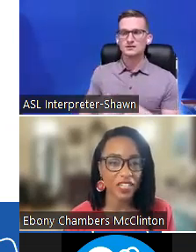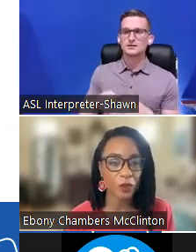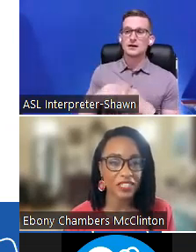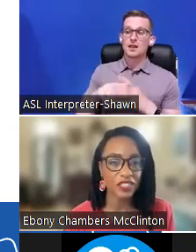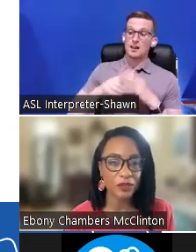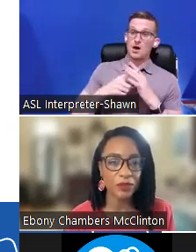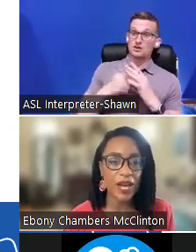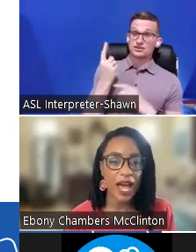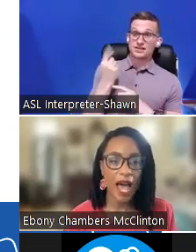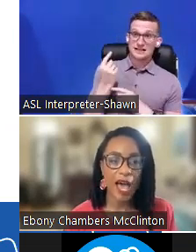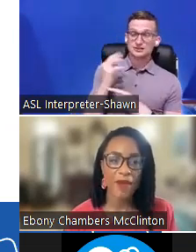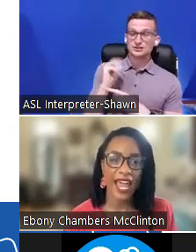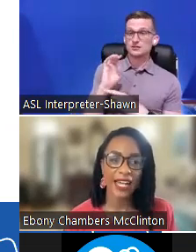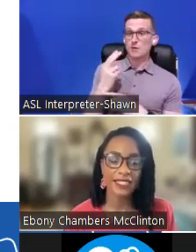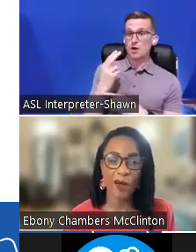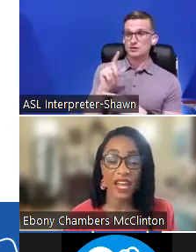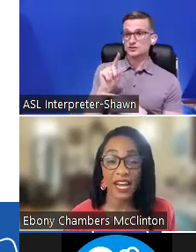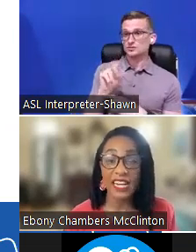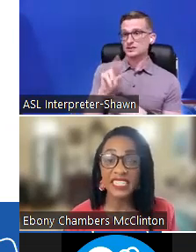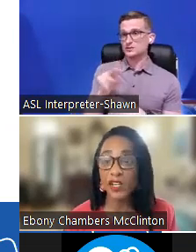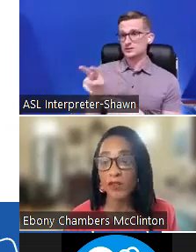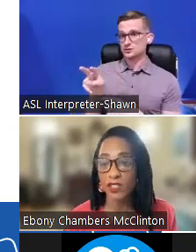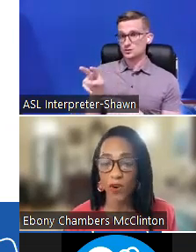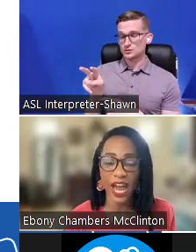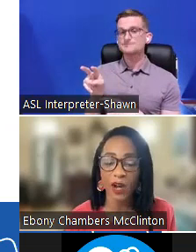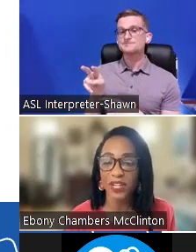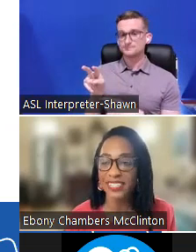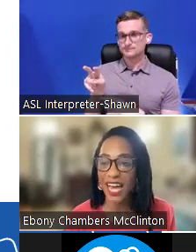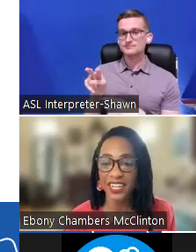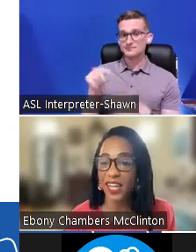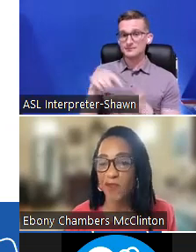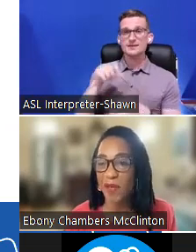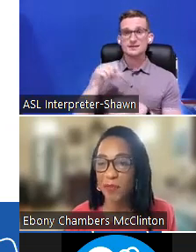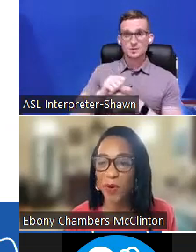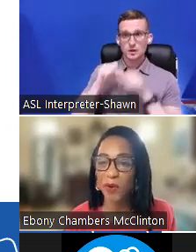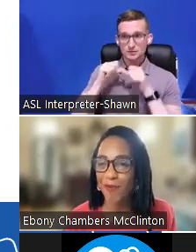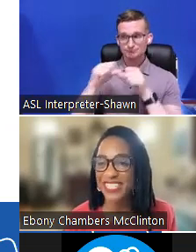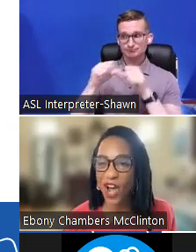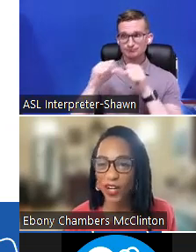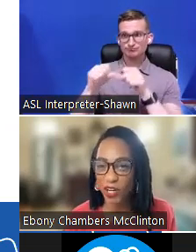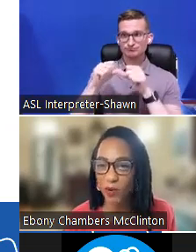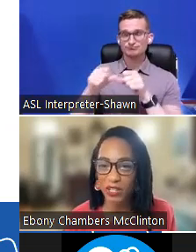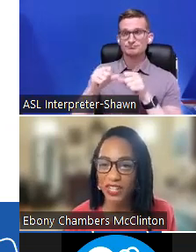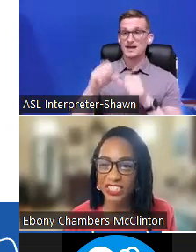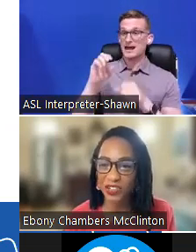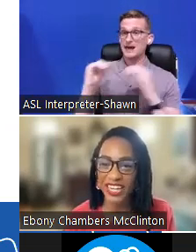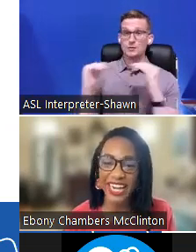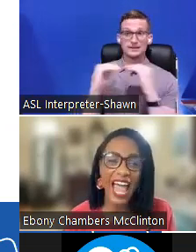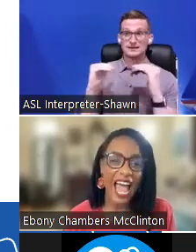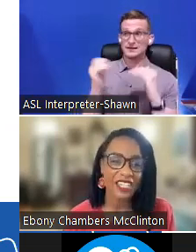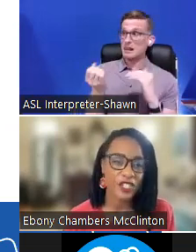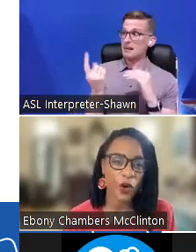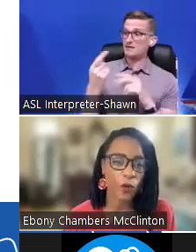of 2022 and continue this work. Equity is not an 11-month program. It's an ongoing learning